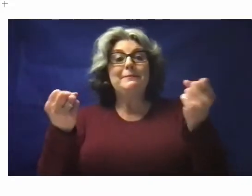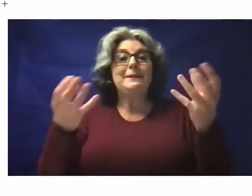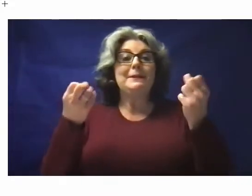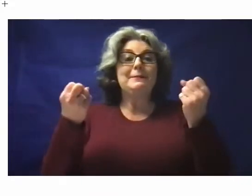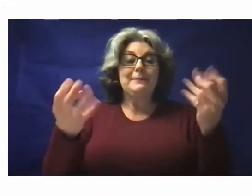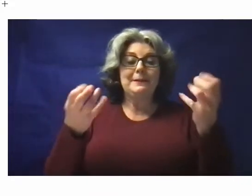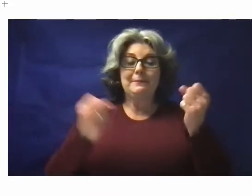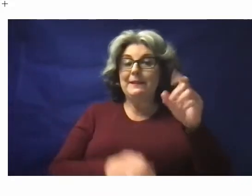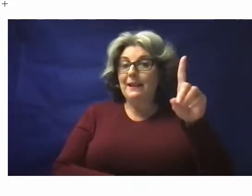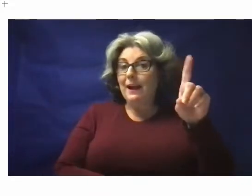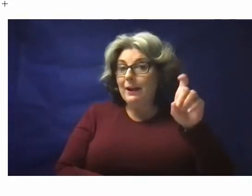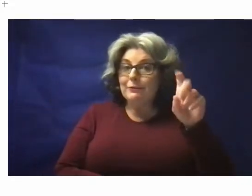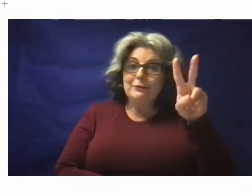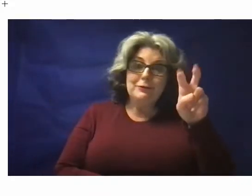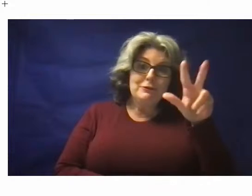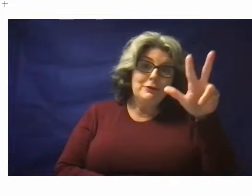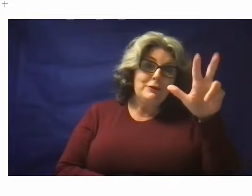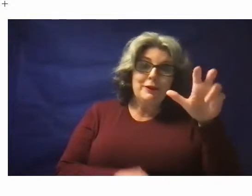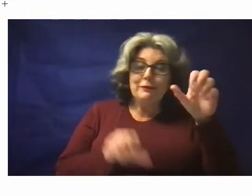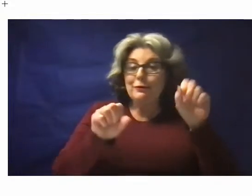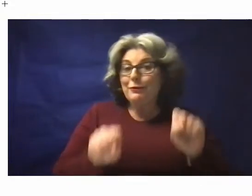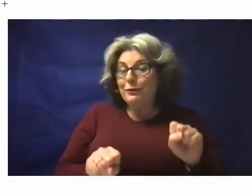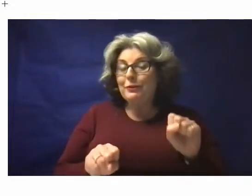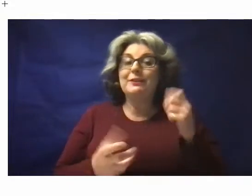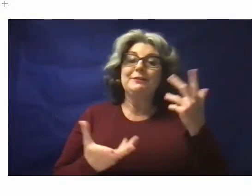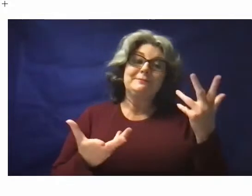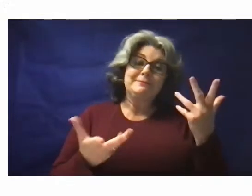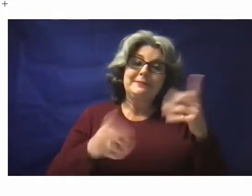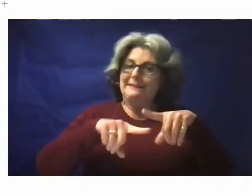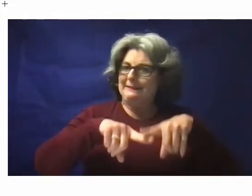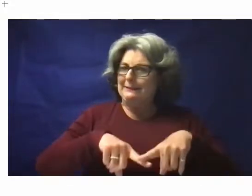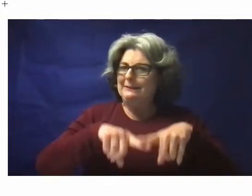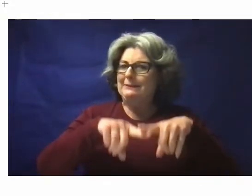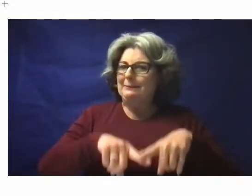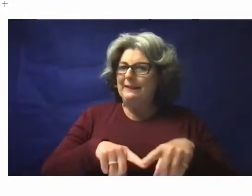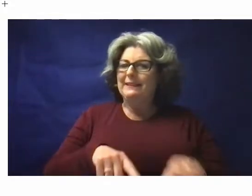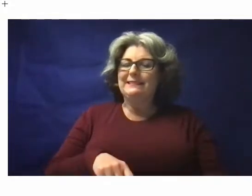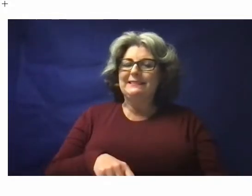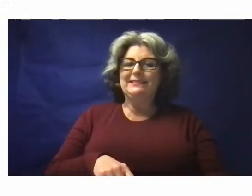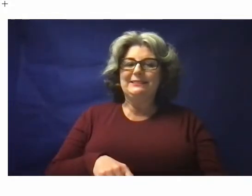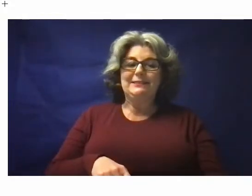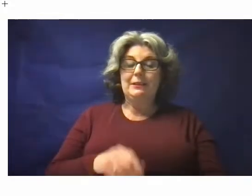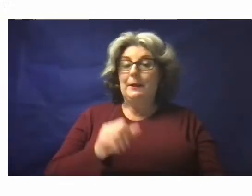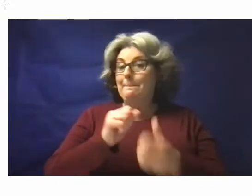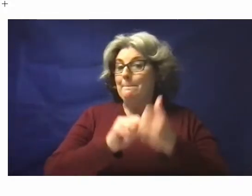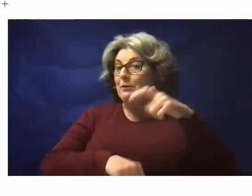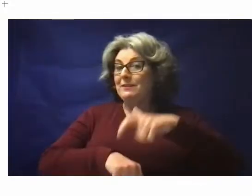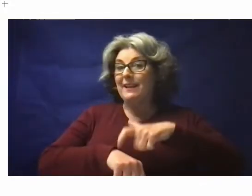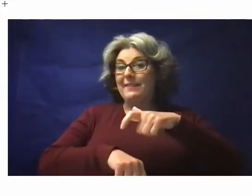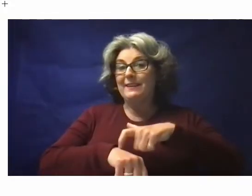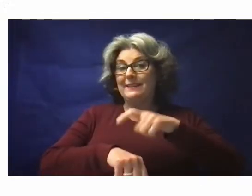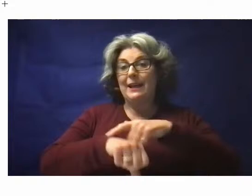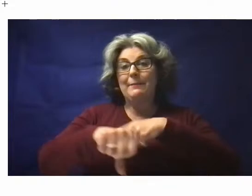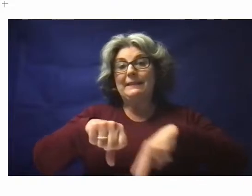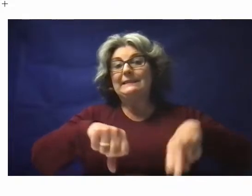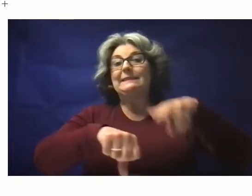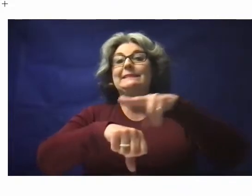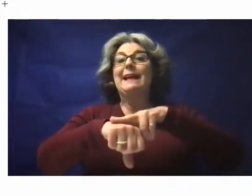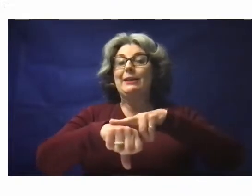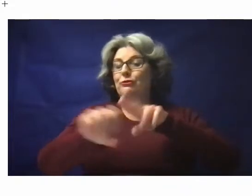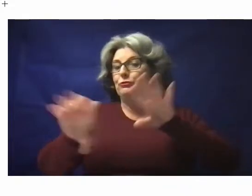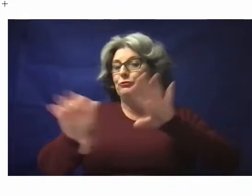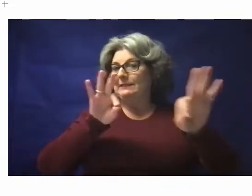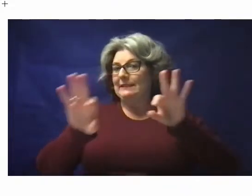we're talking to external party here, it's most of the times it's national area of selection. It